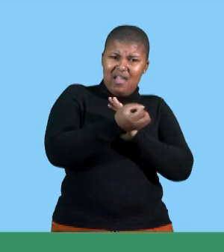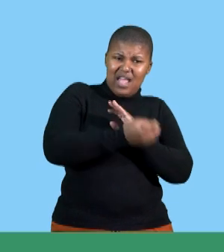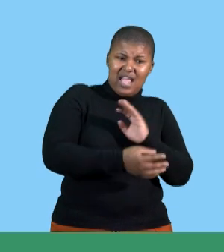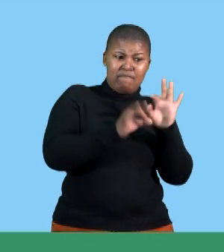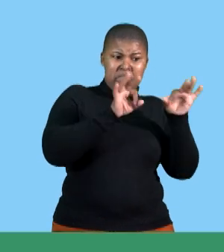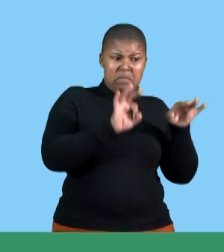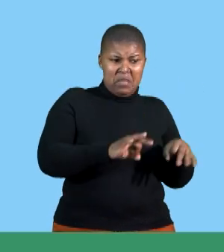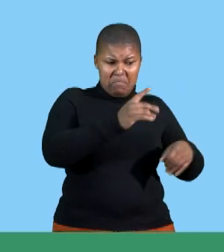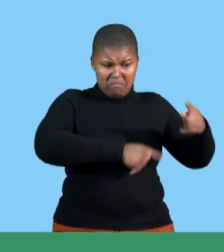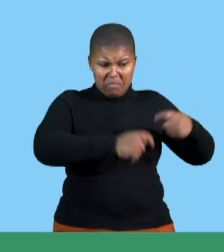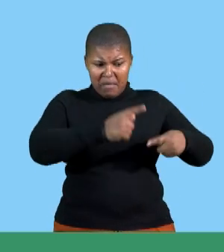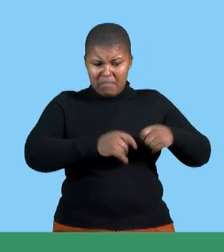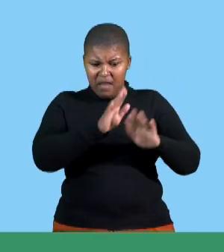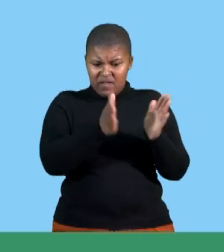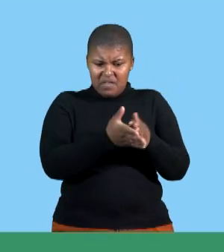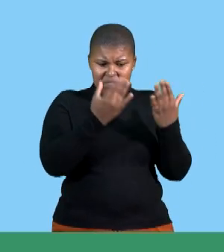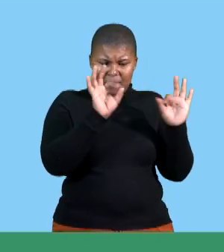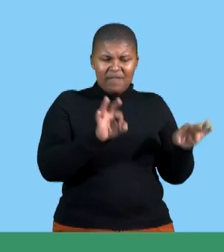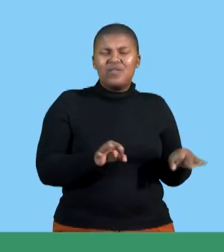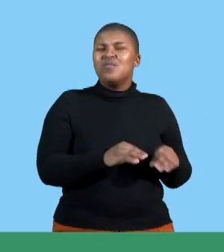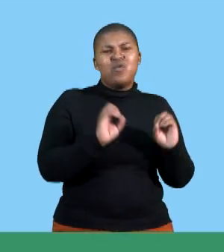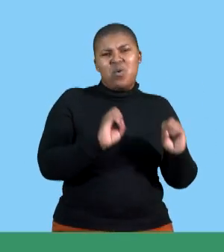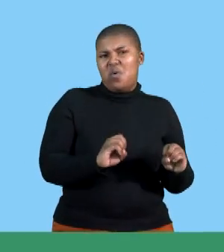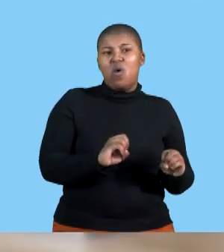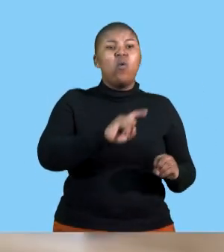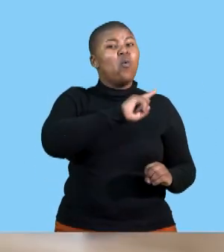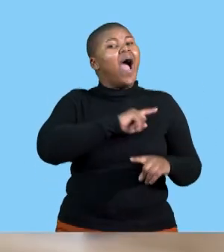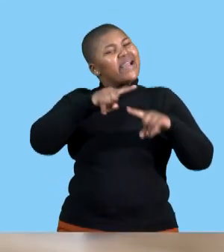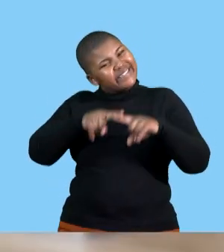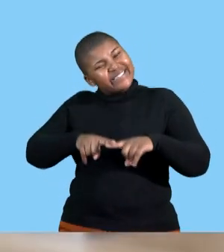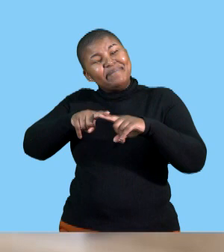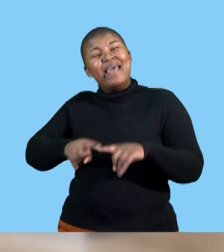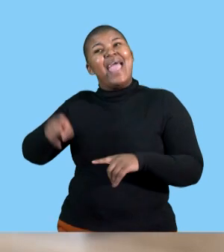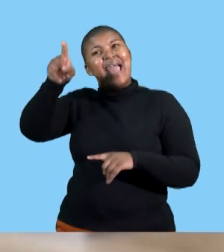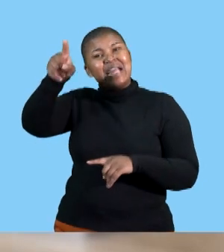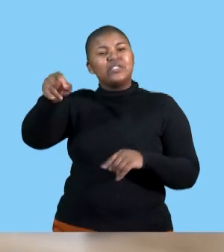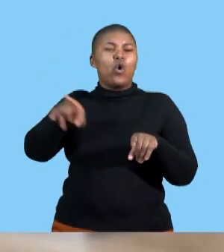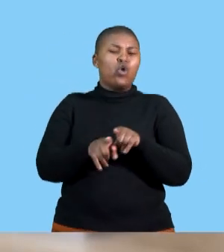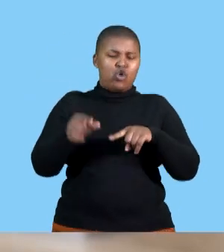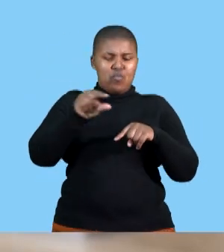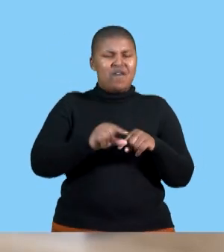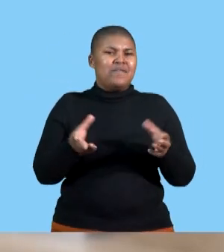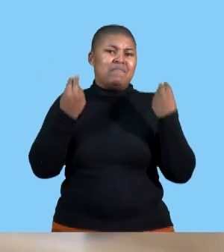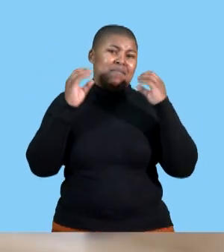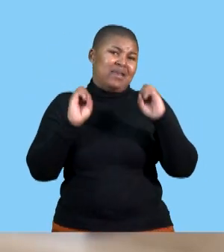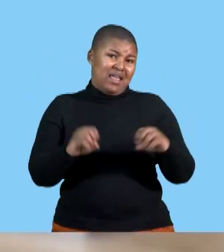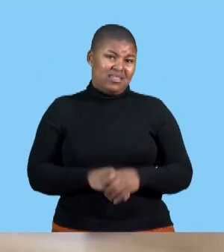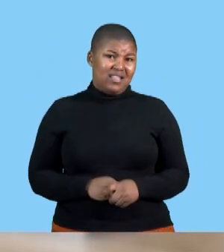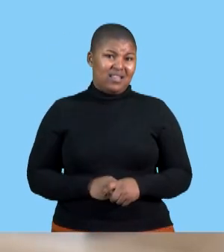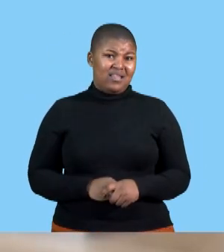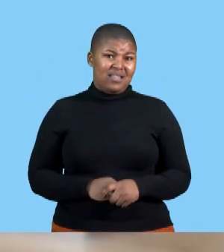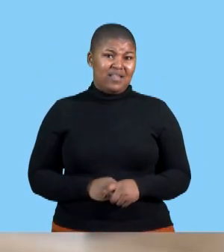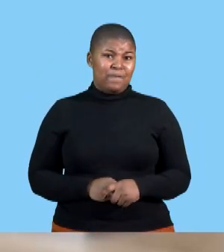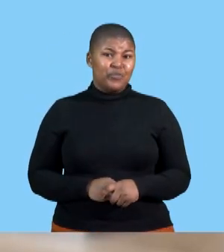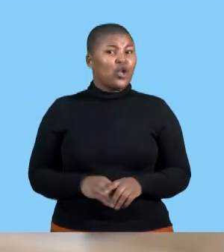on donations and grants from the government. So with this money, it does not guarantee that all the time, maybe each and every month, they